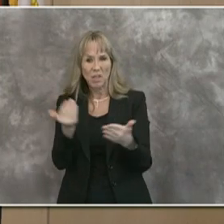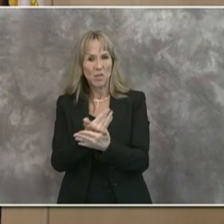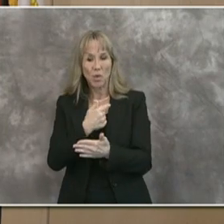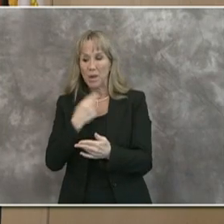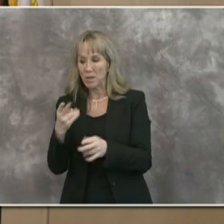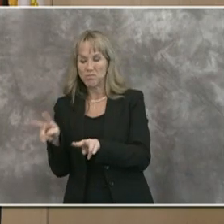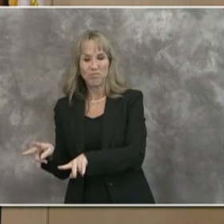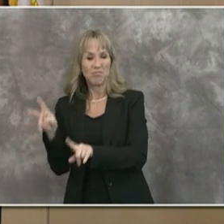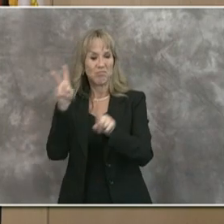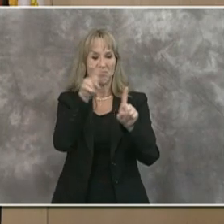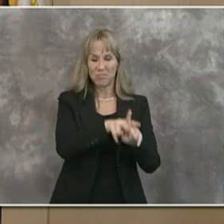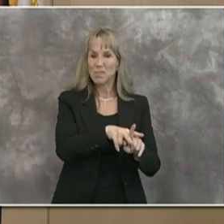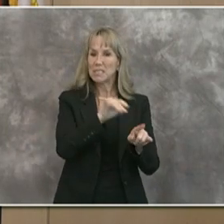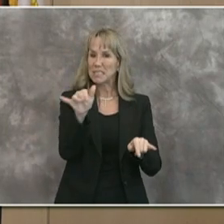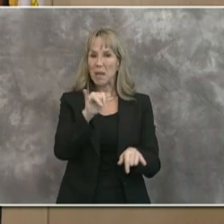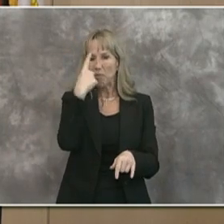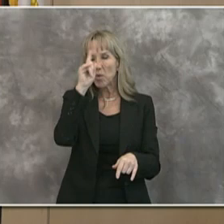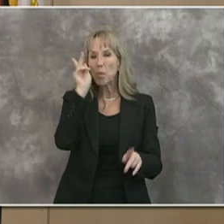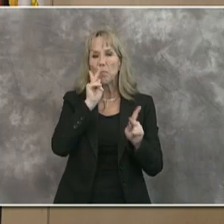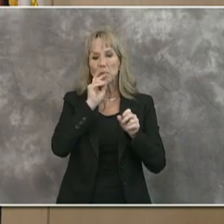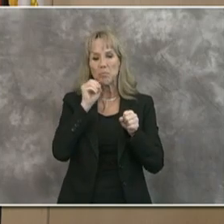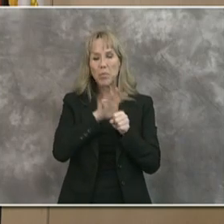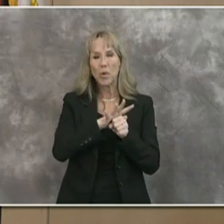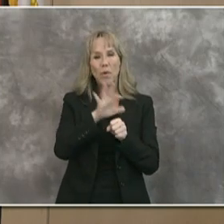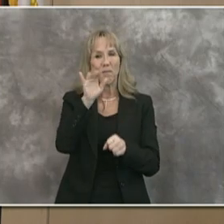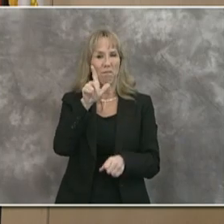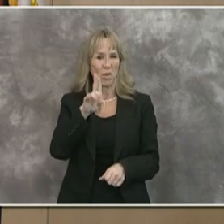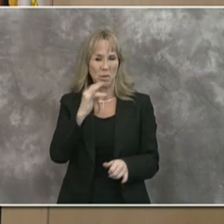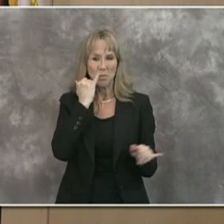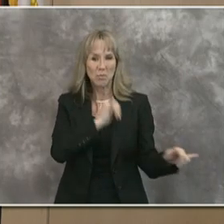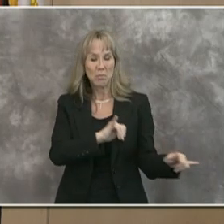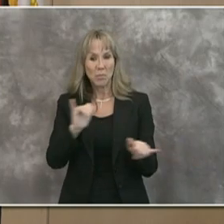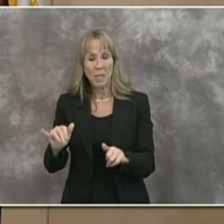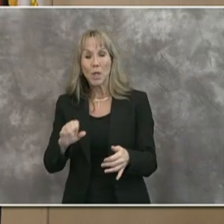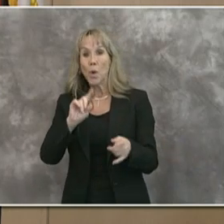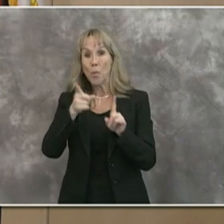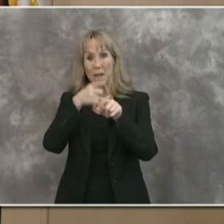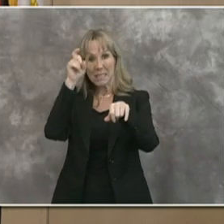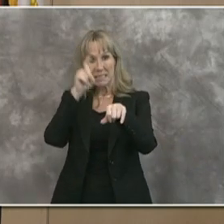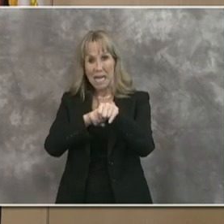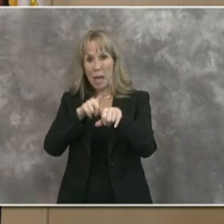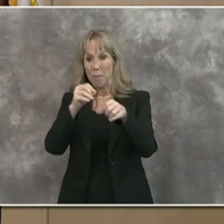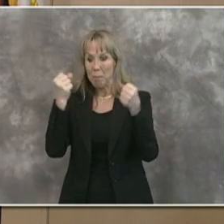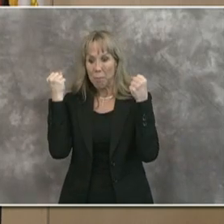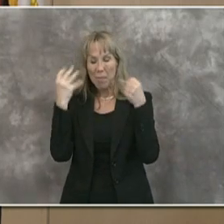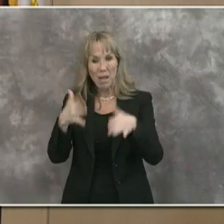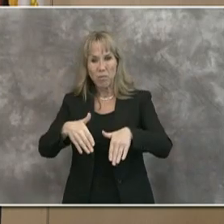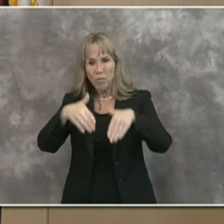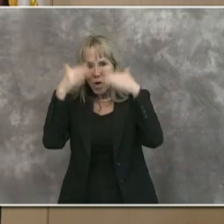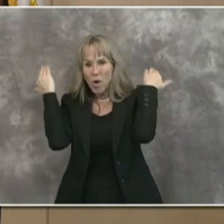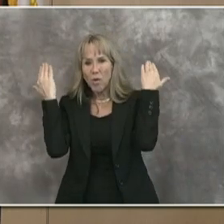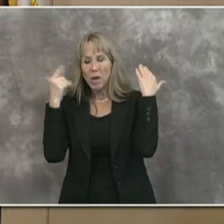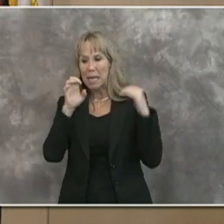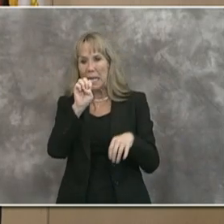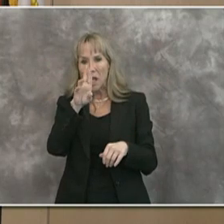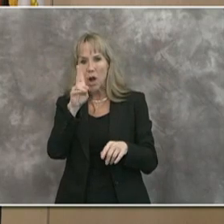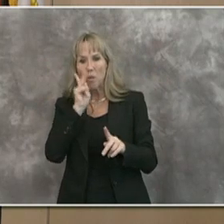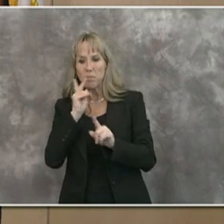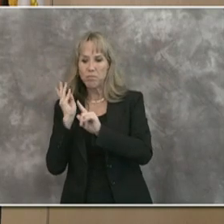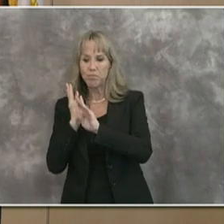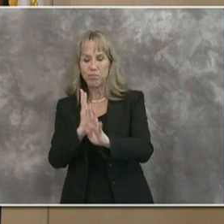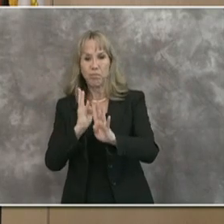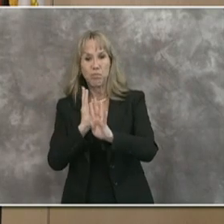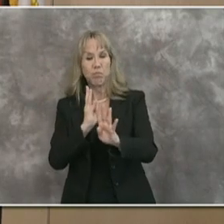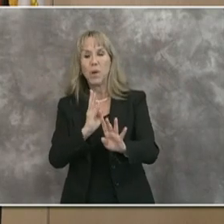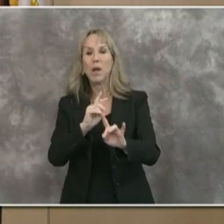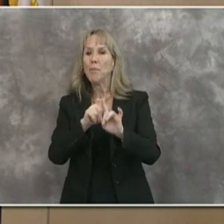influenza. And when the overall percentage of emergency department visits go down